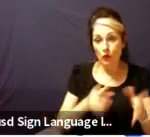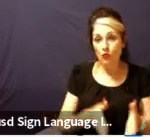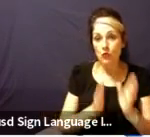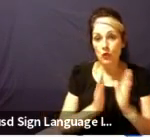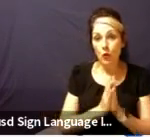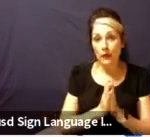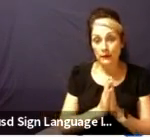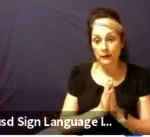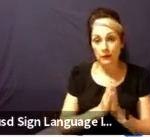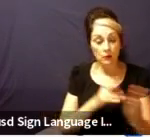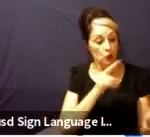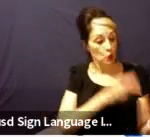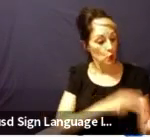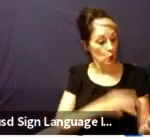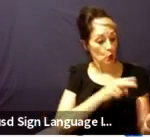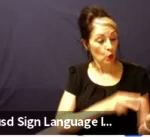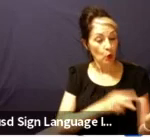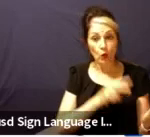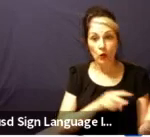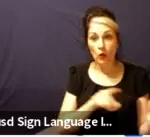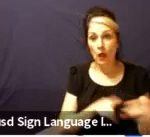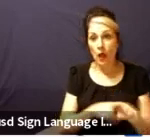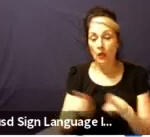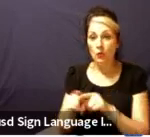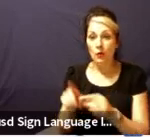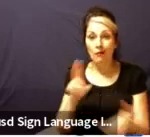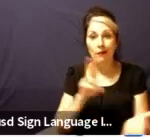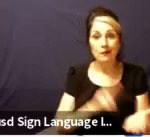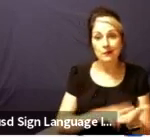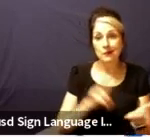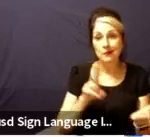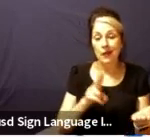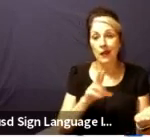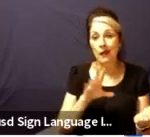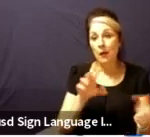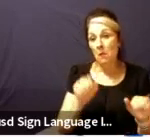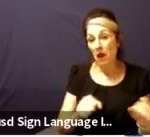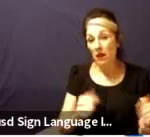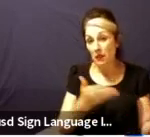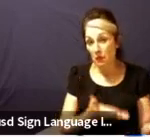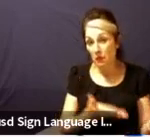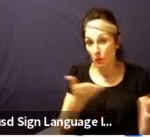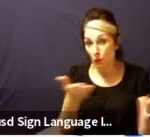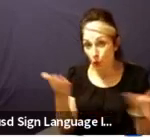you look at, as well as sign and possibly bring back.